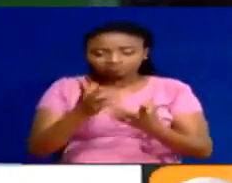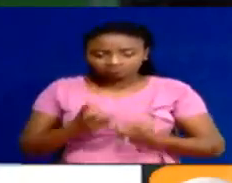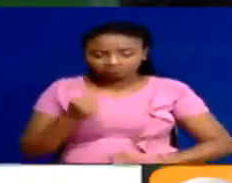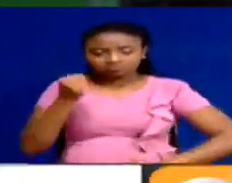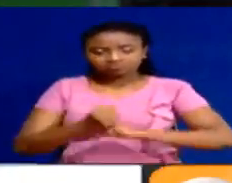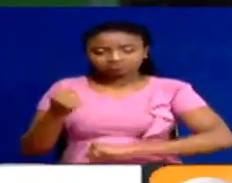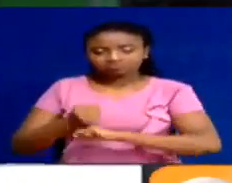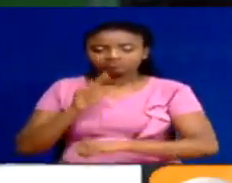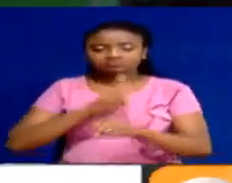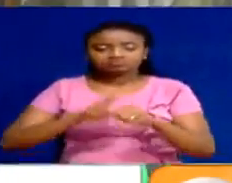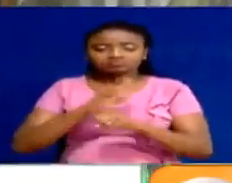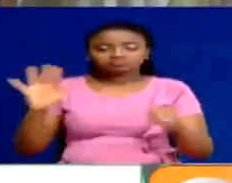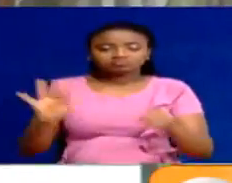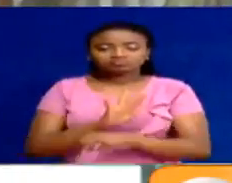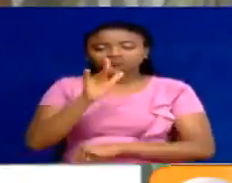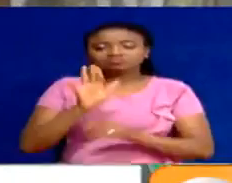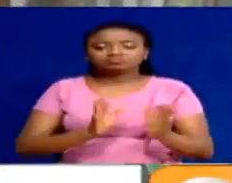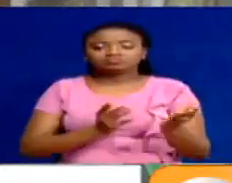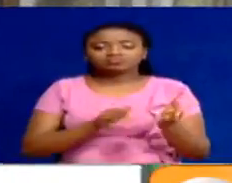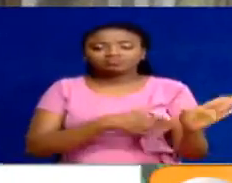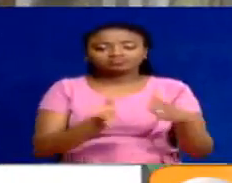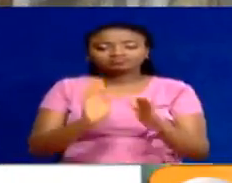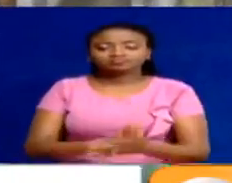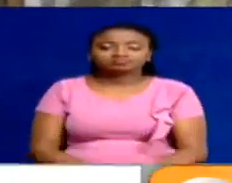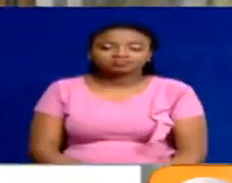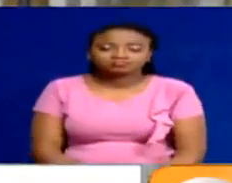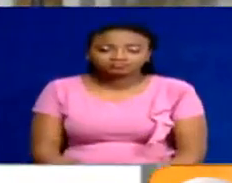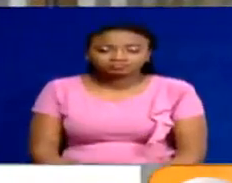able to maximize the opportunity.